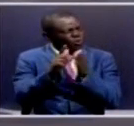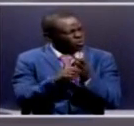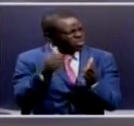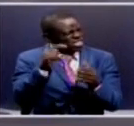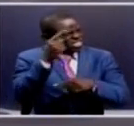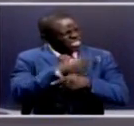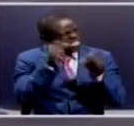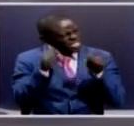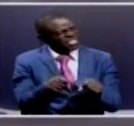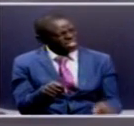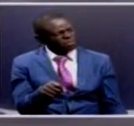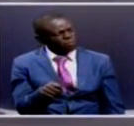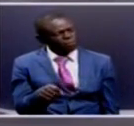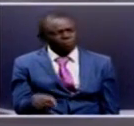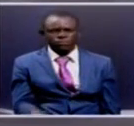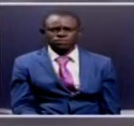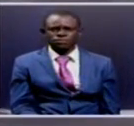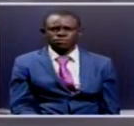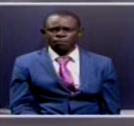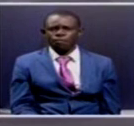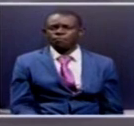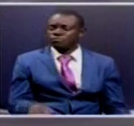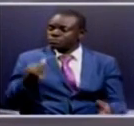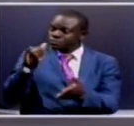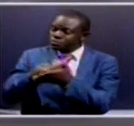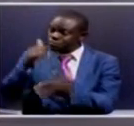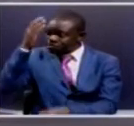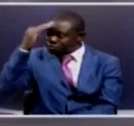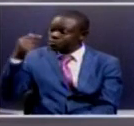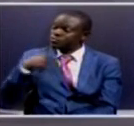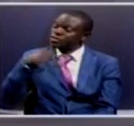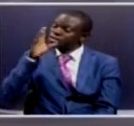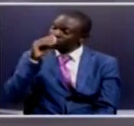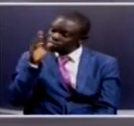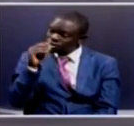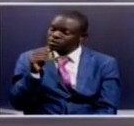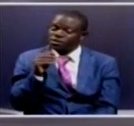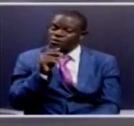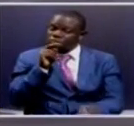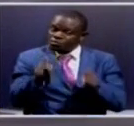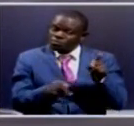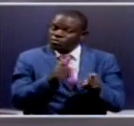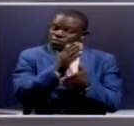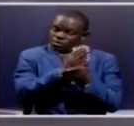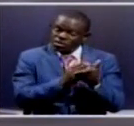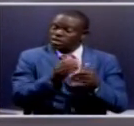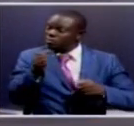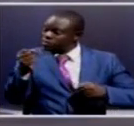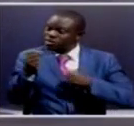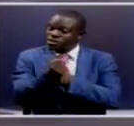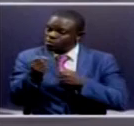argue against the bill are reading it halfway. There is a proviso. There is a section immediately after that, which